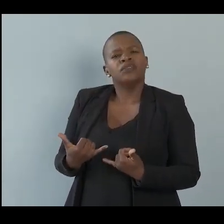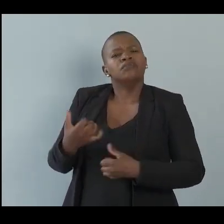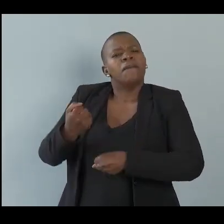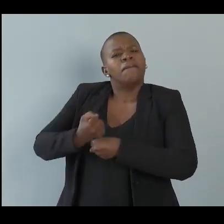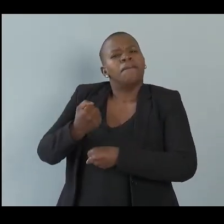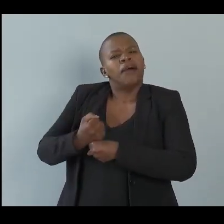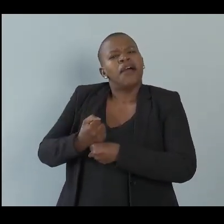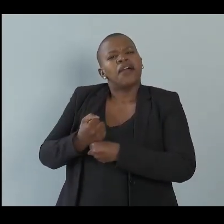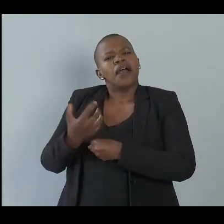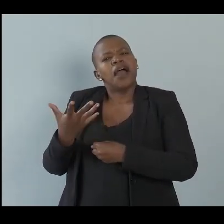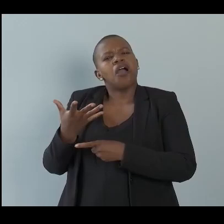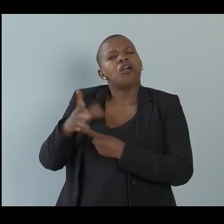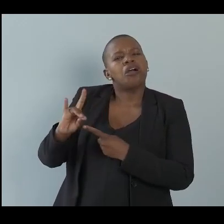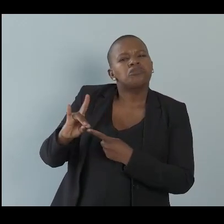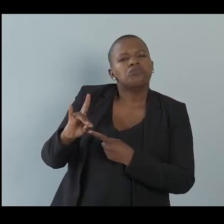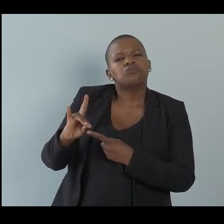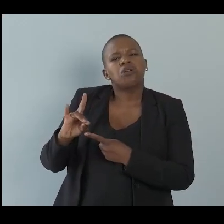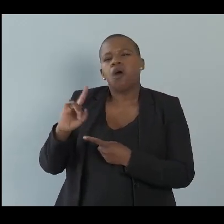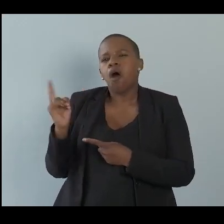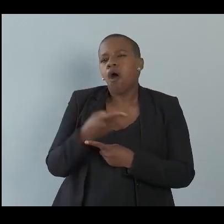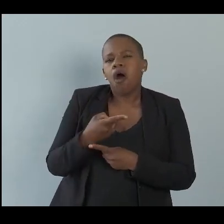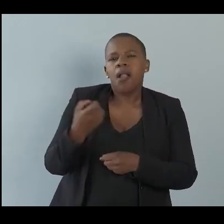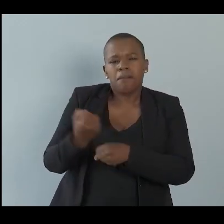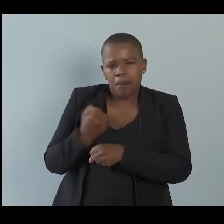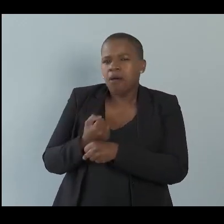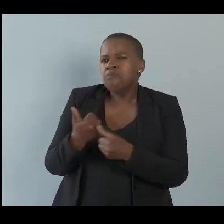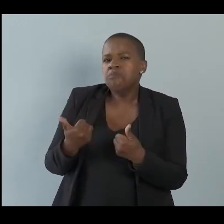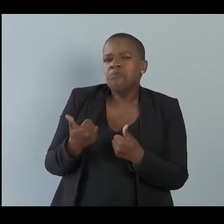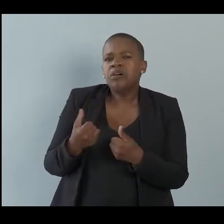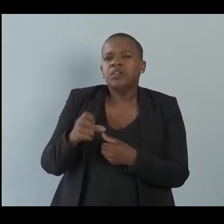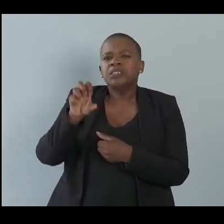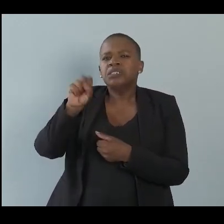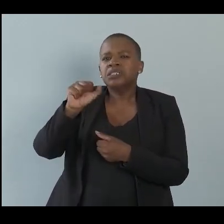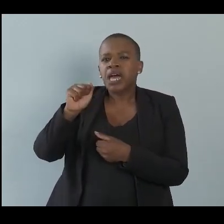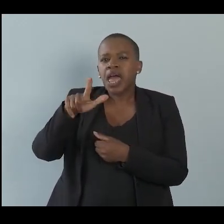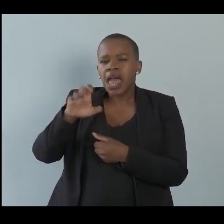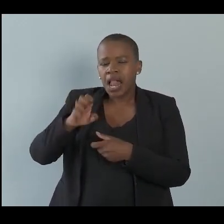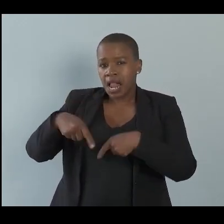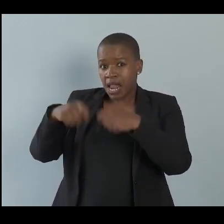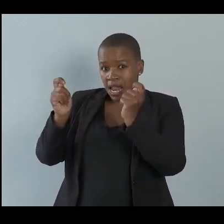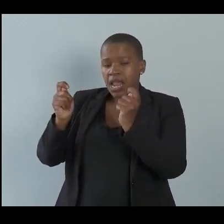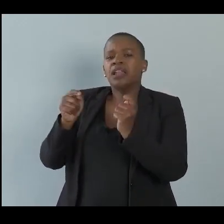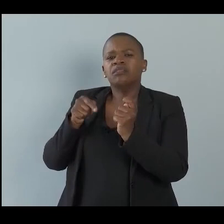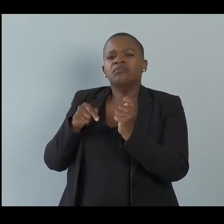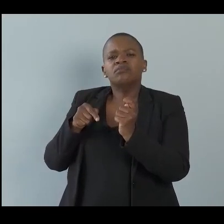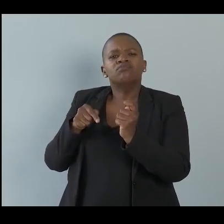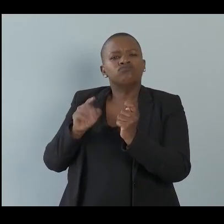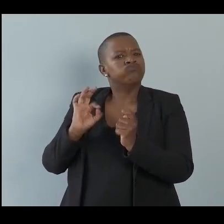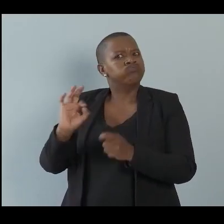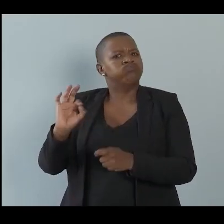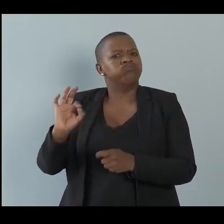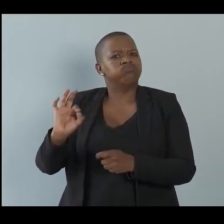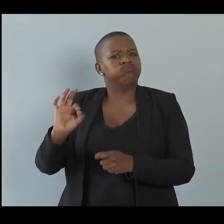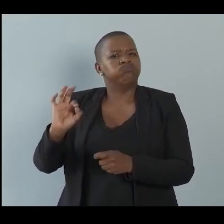both ADS and Nexus, while we're busy pursuing the sale, is being managed for value. So, we don't